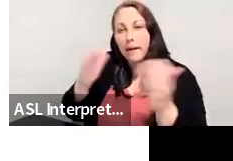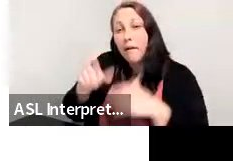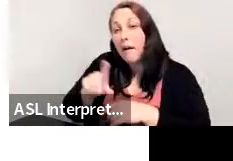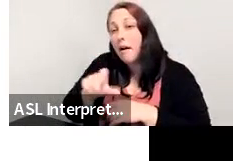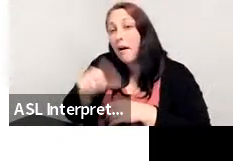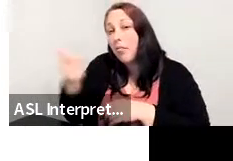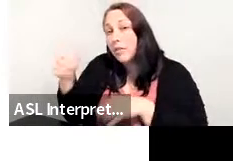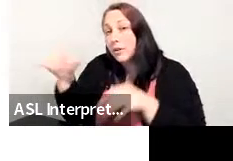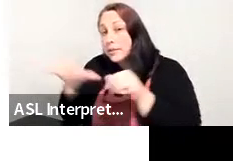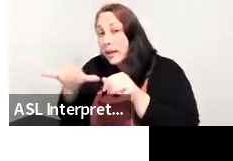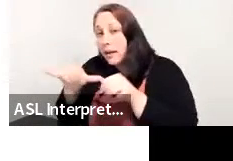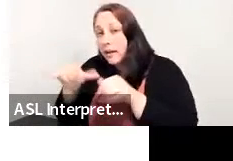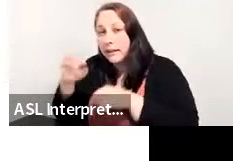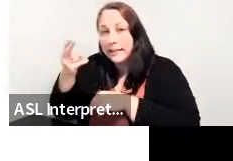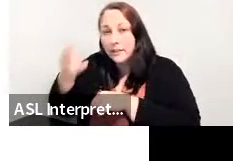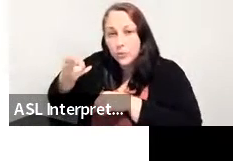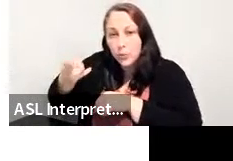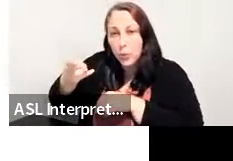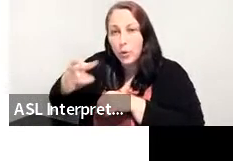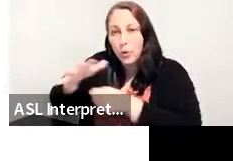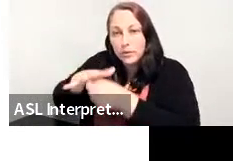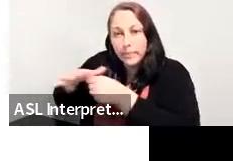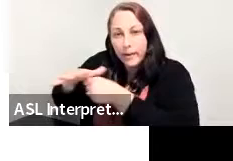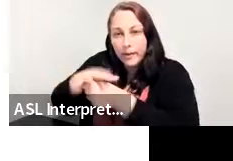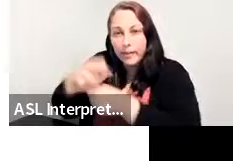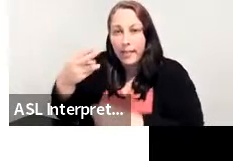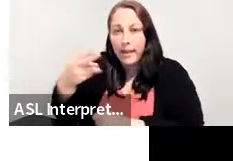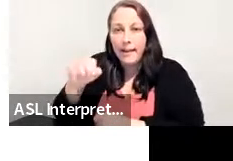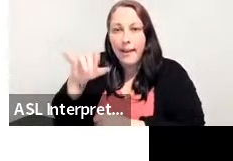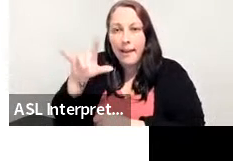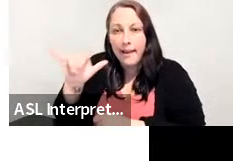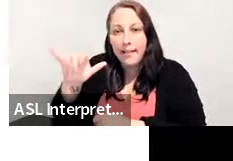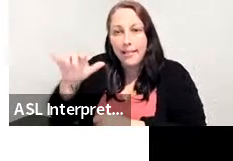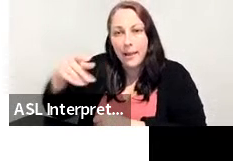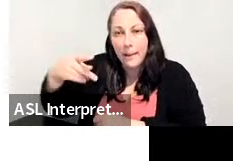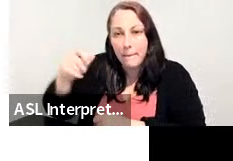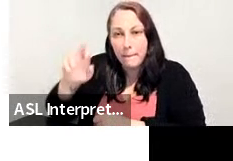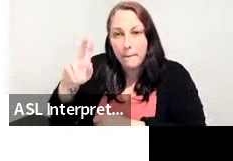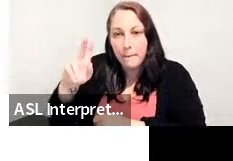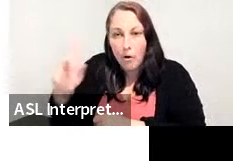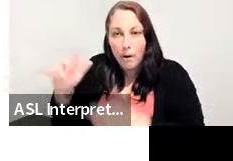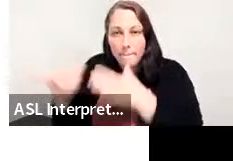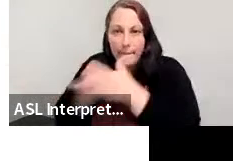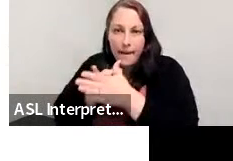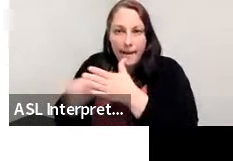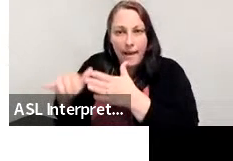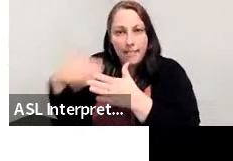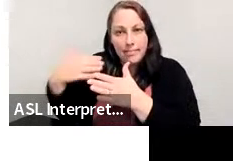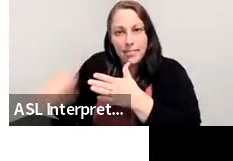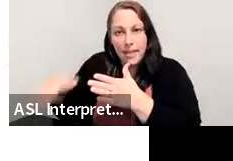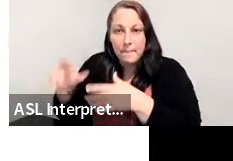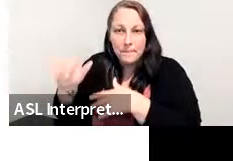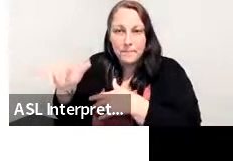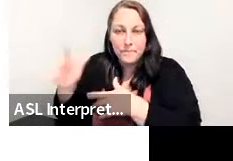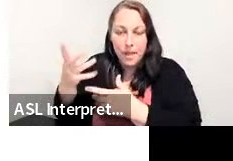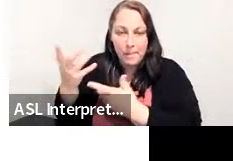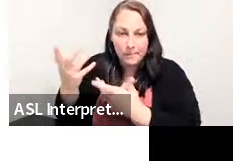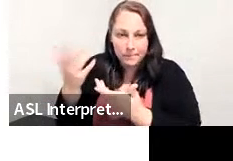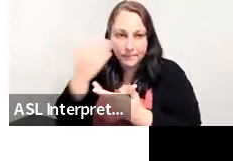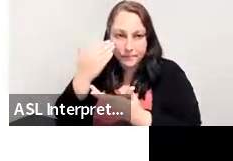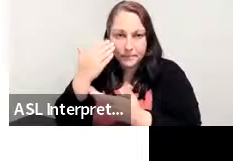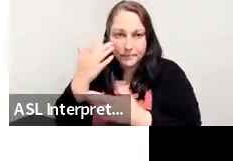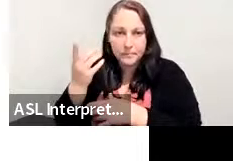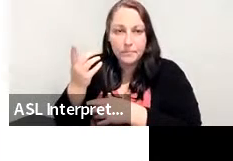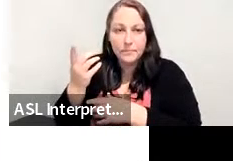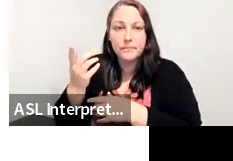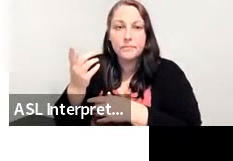historic spaces, like Paley Park in the lower left-hand corner in Manhattan, classic urban space. There's many takeaways, I